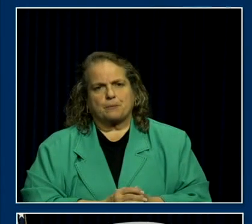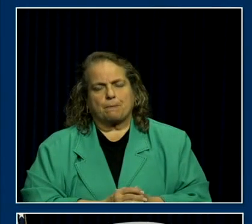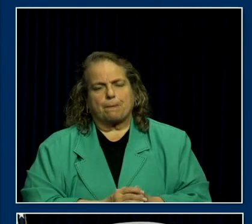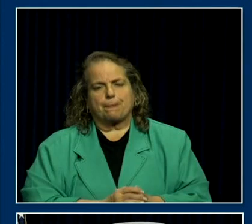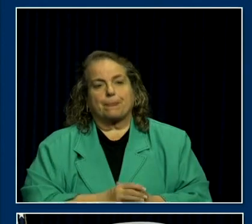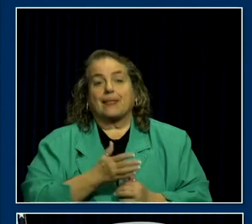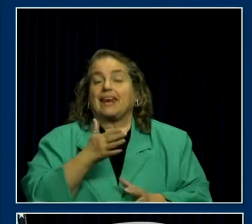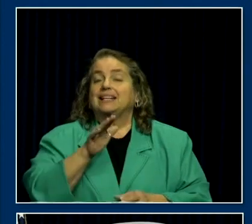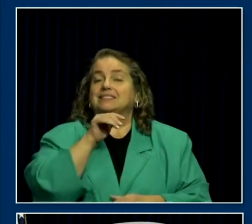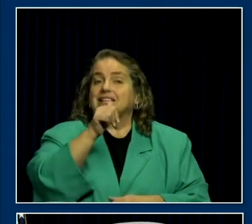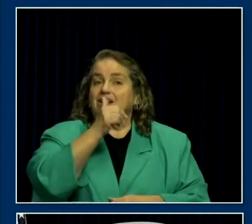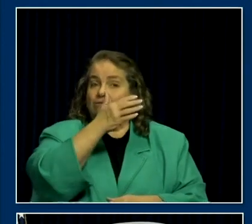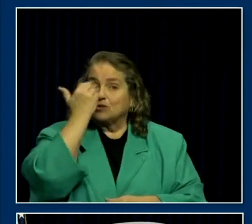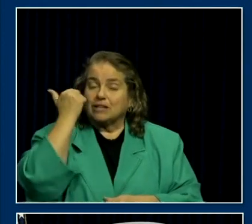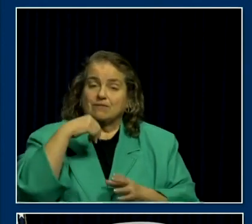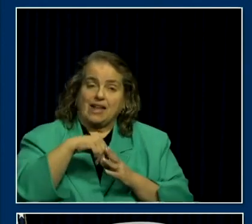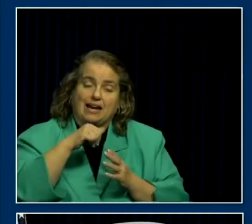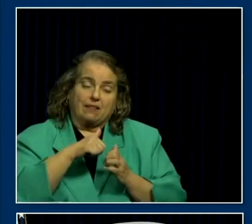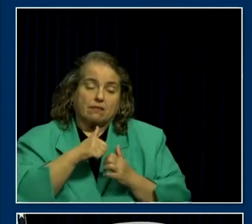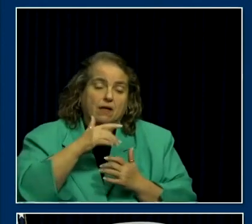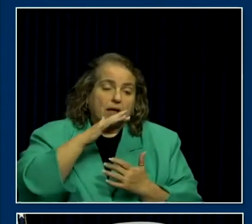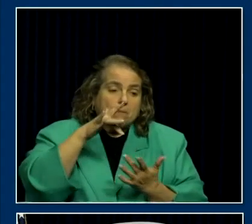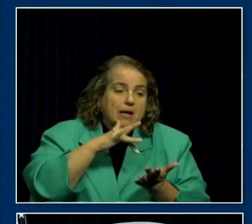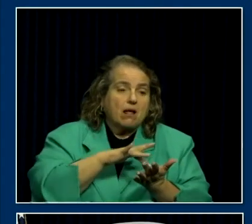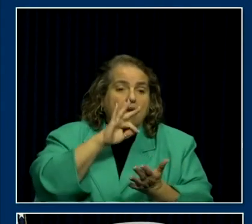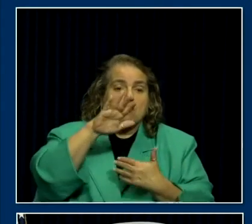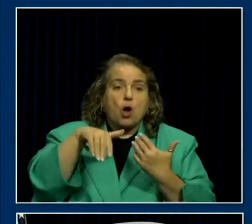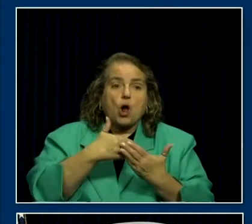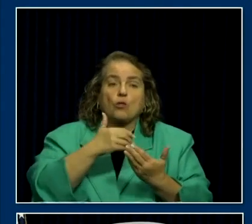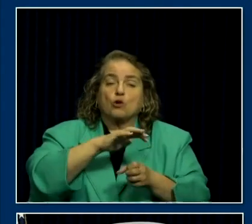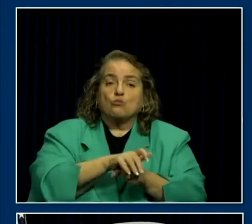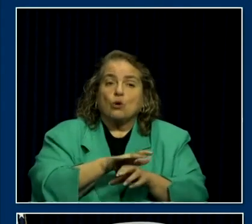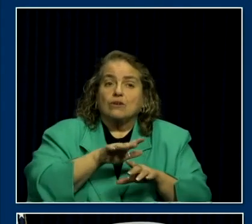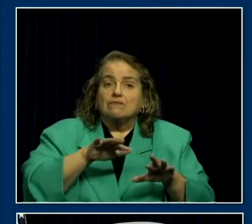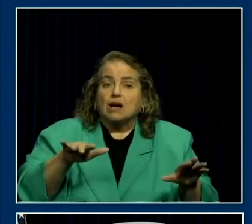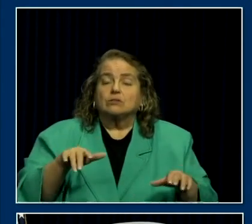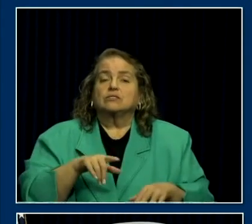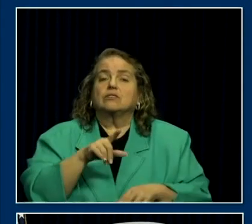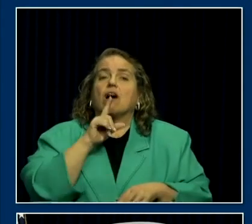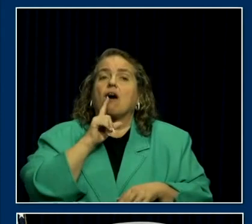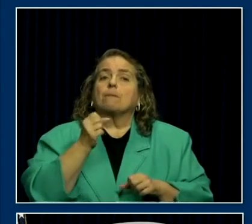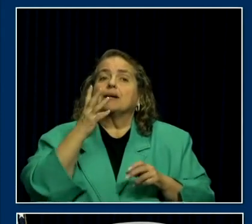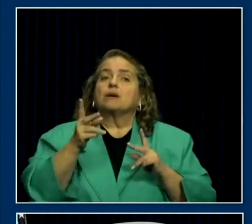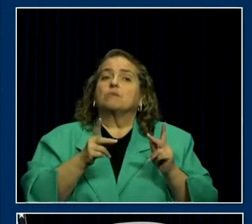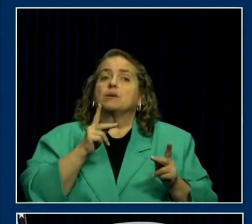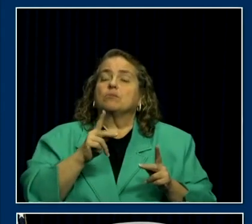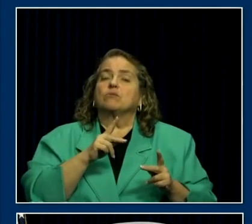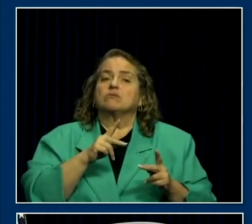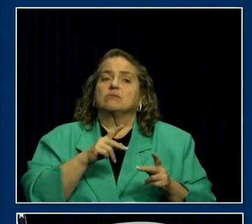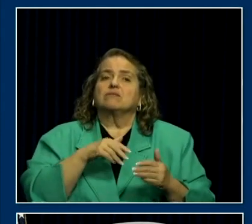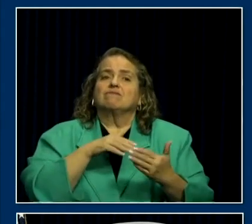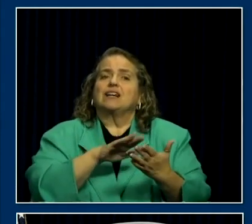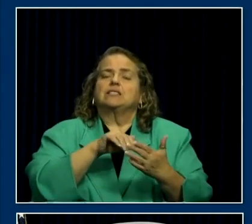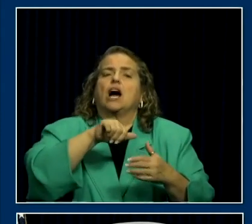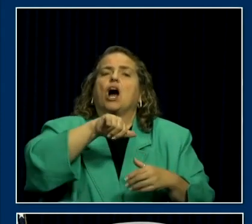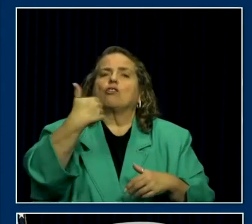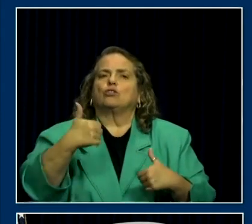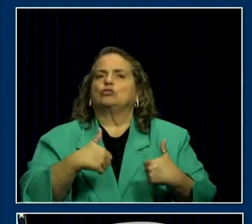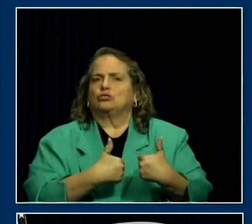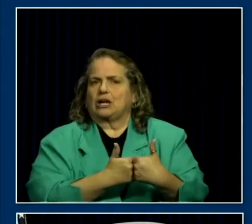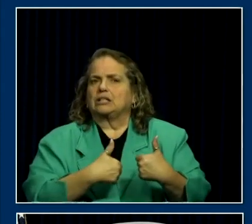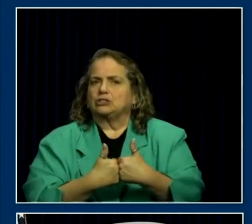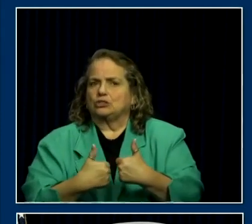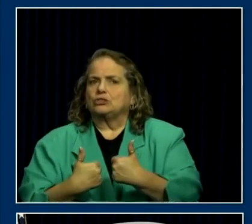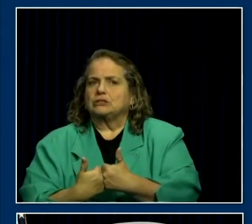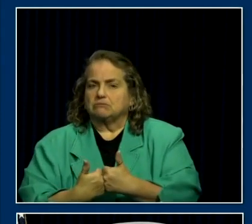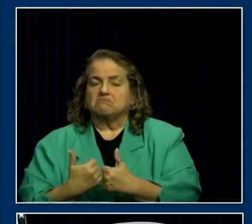And let's not forget that in the midst of the coronavirus, there are folks out there that have faced other obstacles or other challenges.